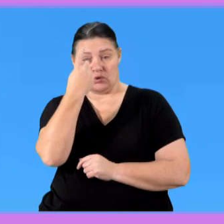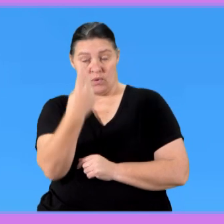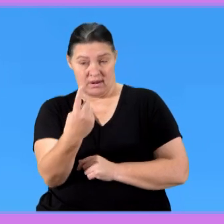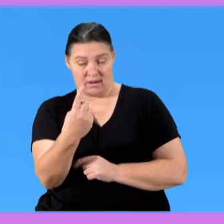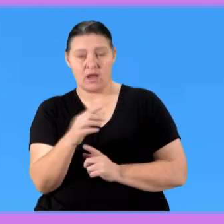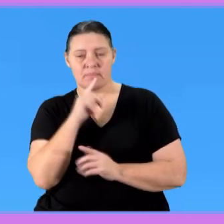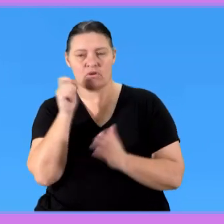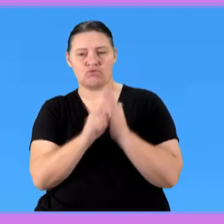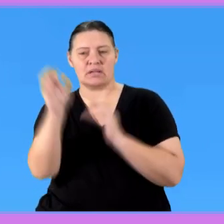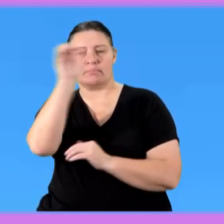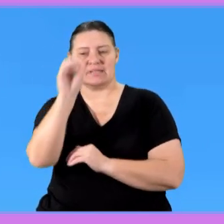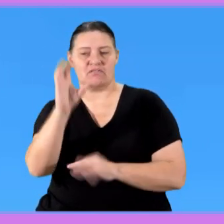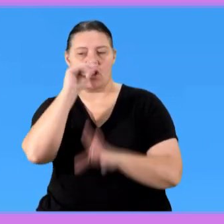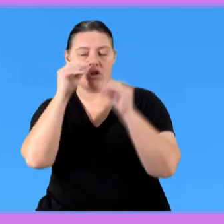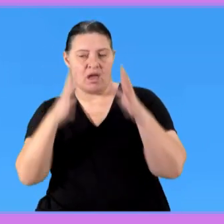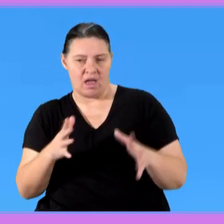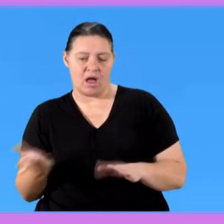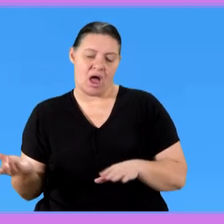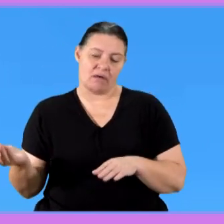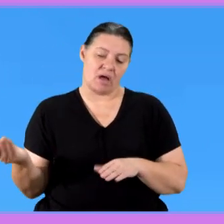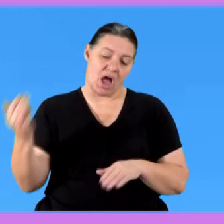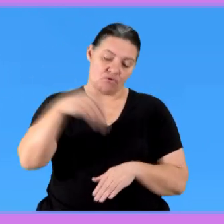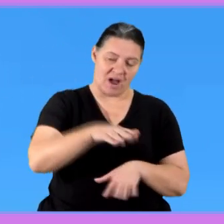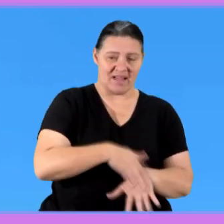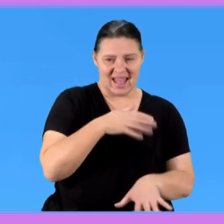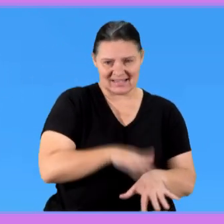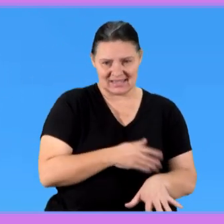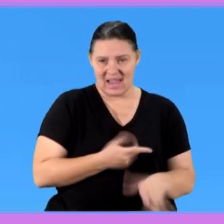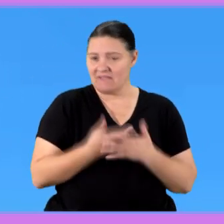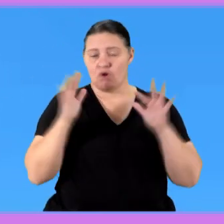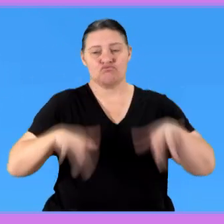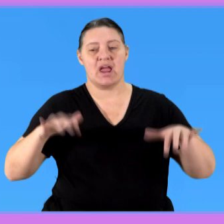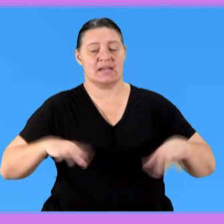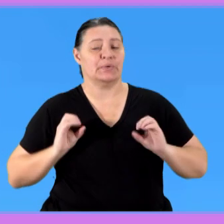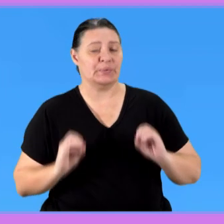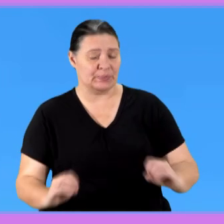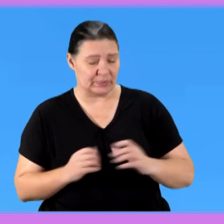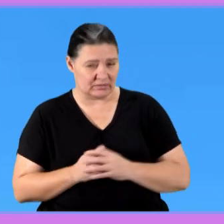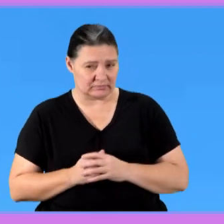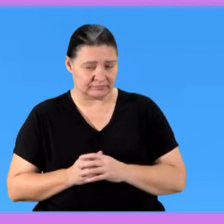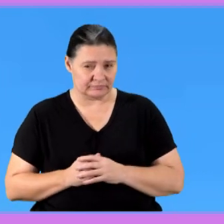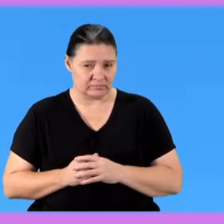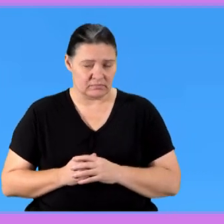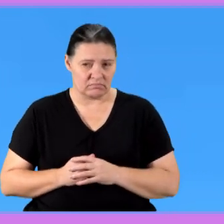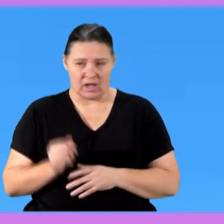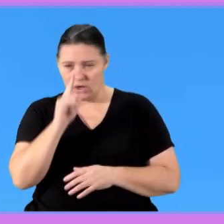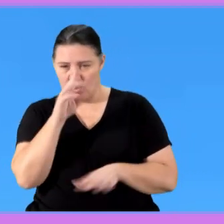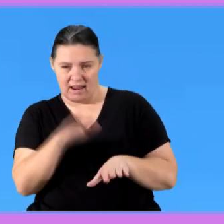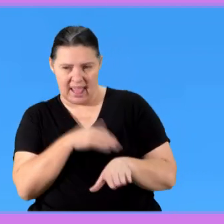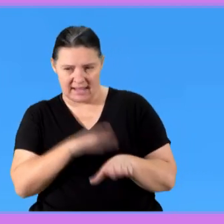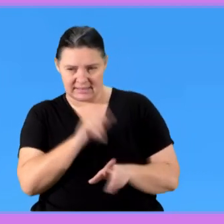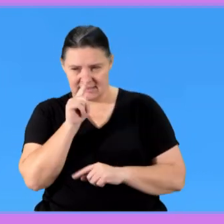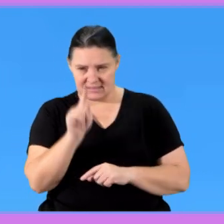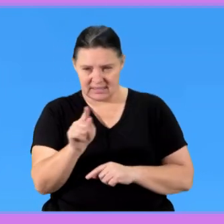Question 1, write down the percentage of learners who arrive late if it does not rain. Okay, so we look at